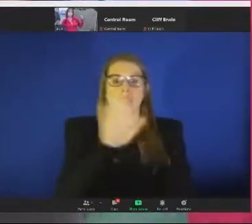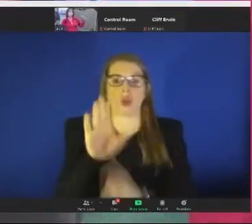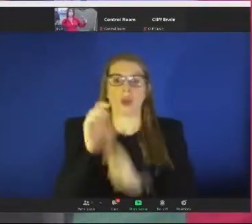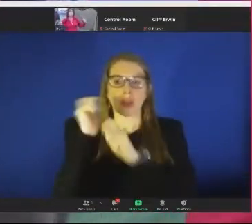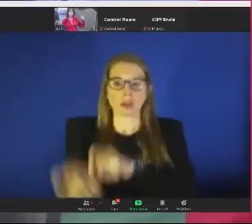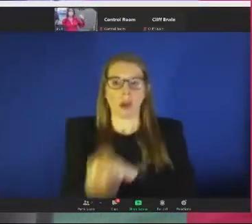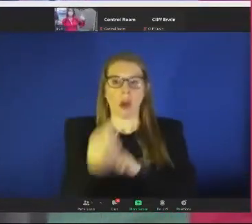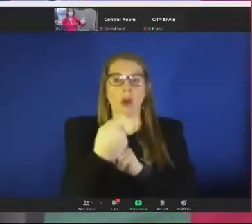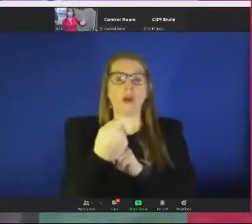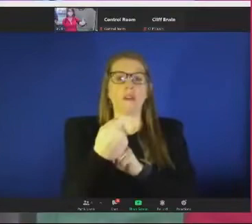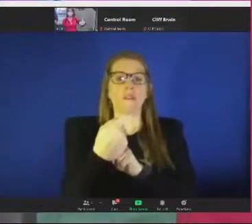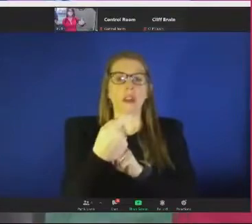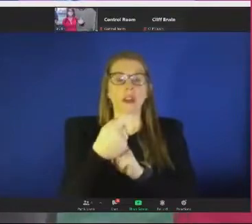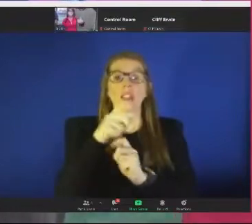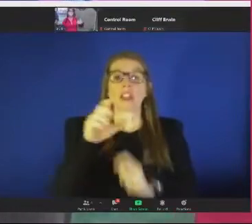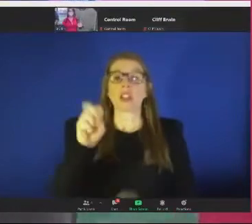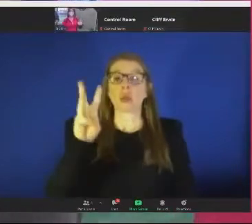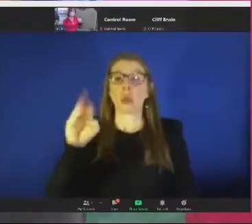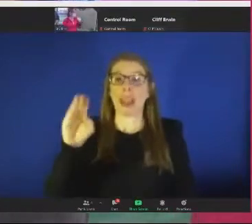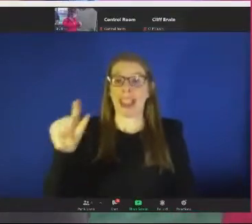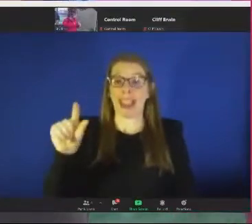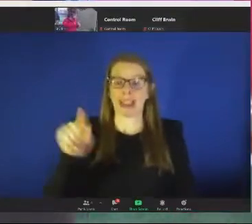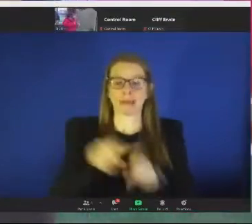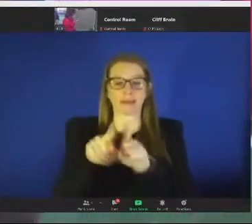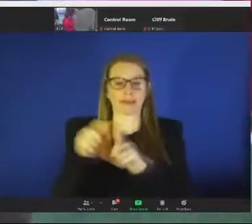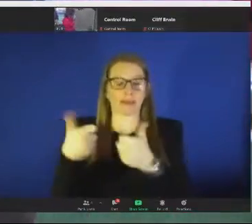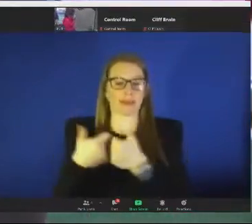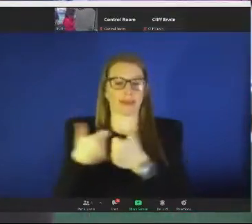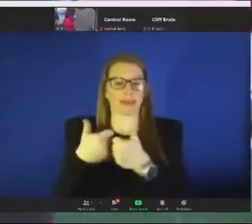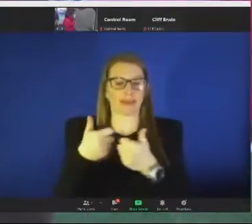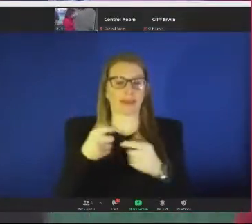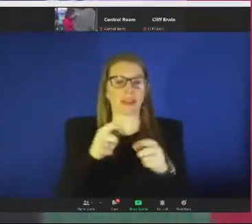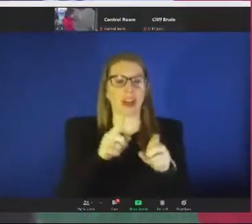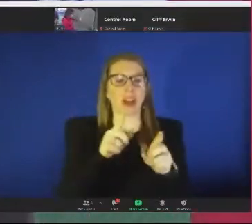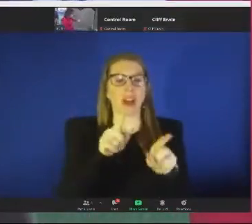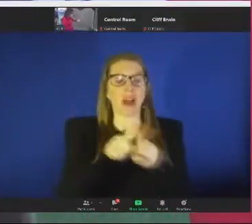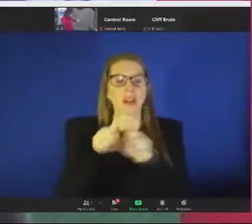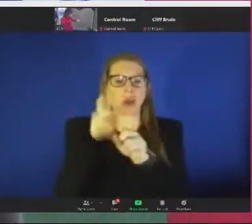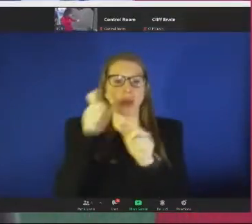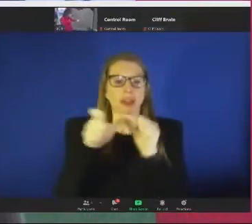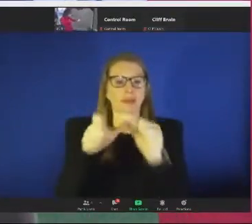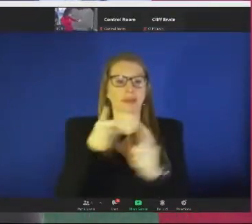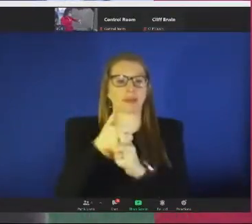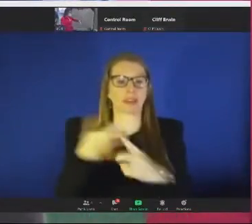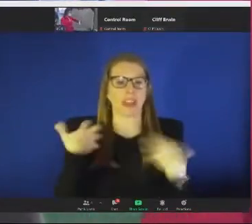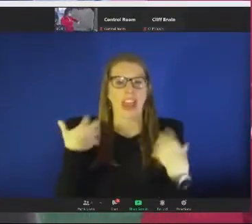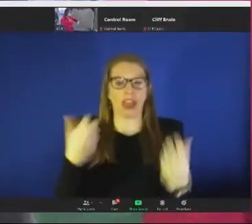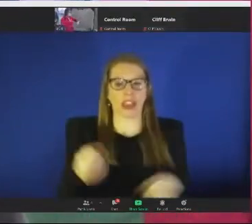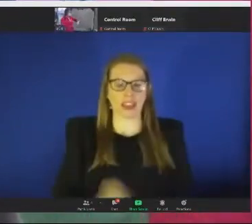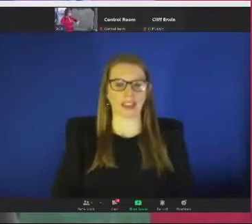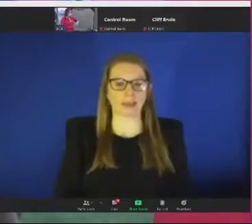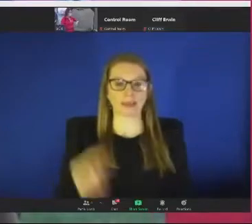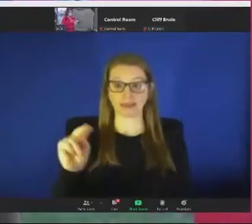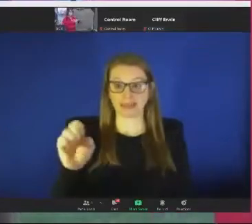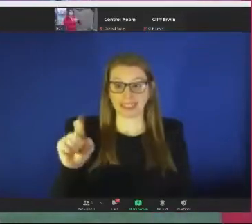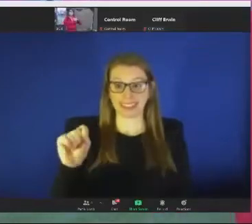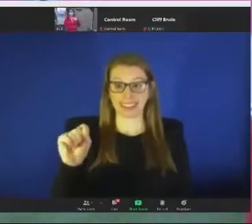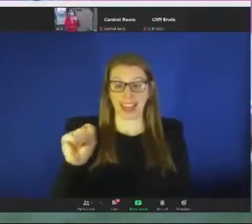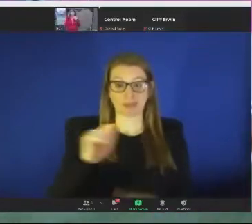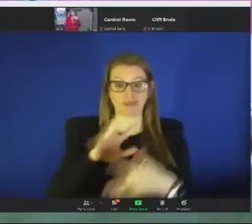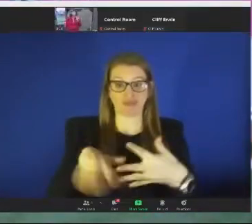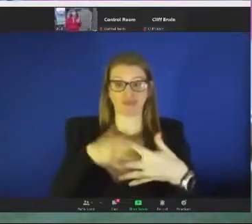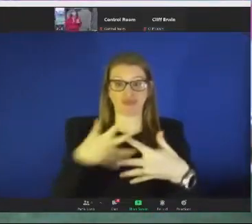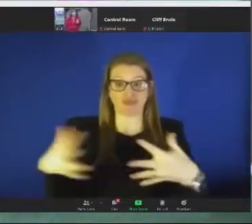golf game and ultimately keep you healthy. So we're standing here with this net. And this is going to be a way for you